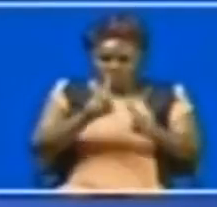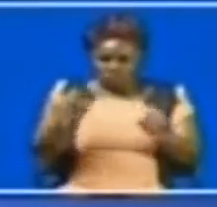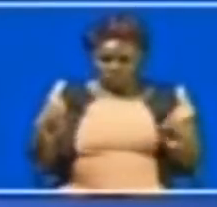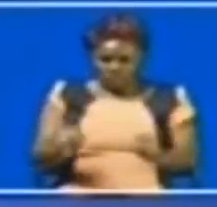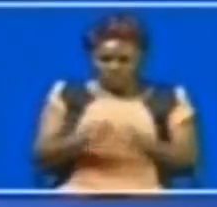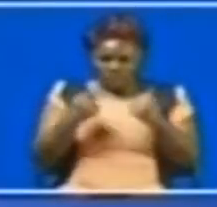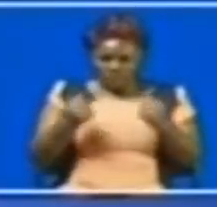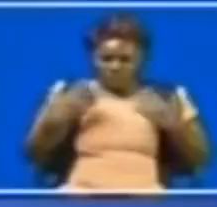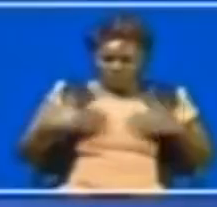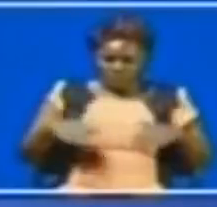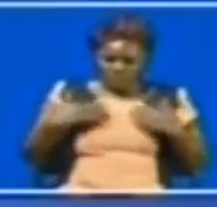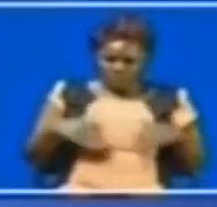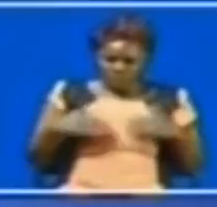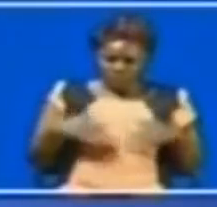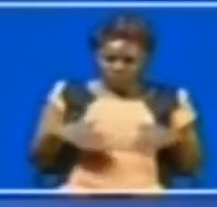conducted.